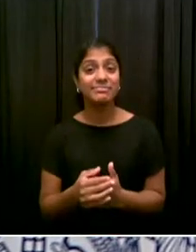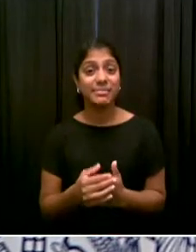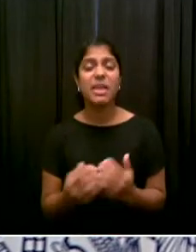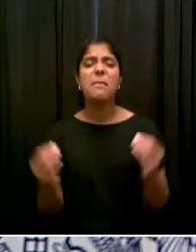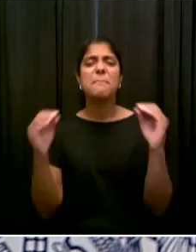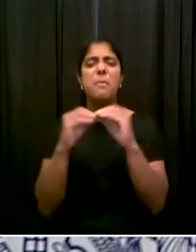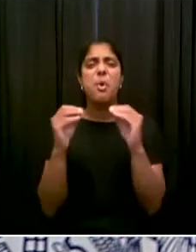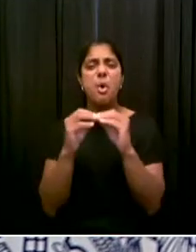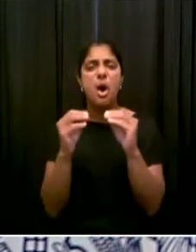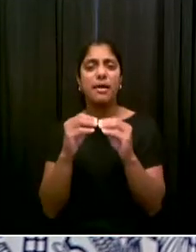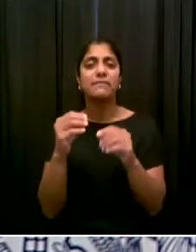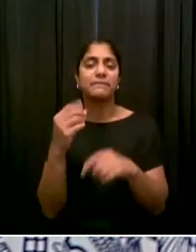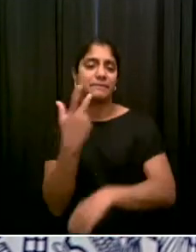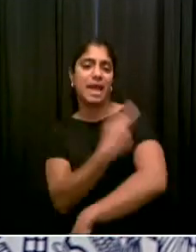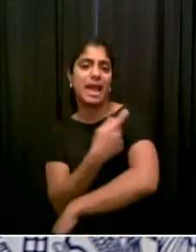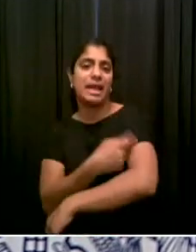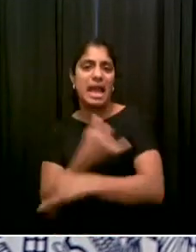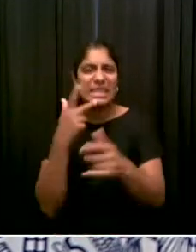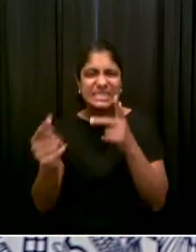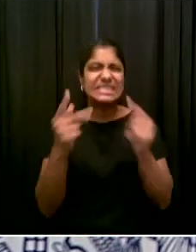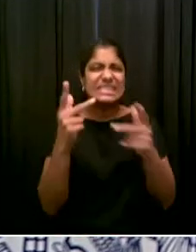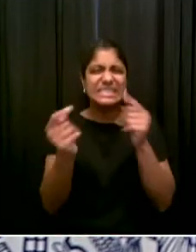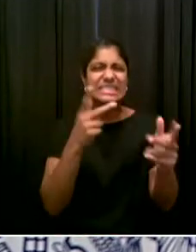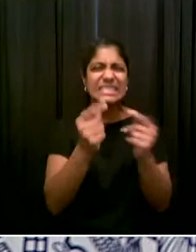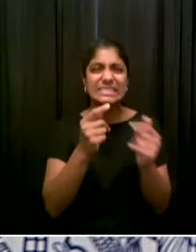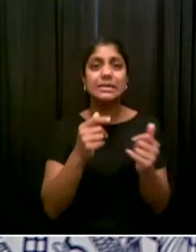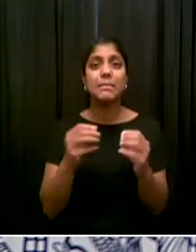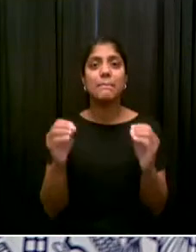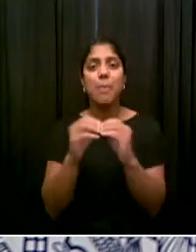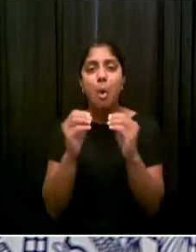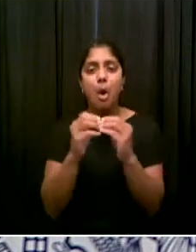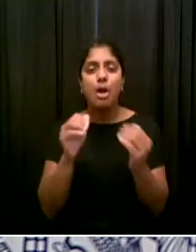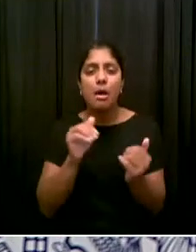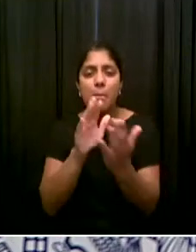bear fruit. As of today,